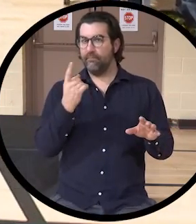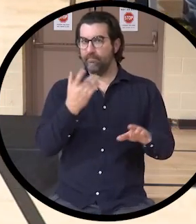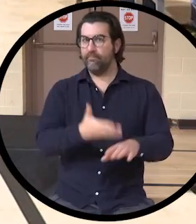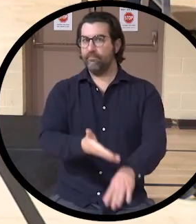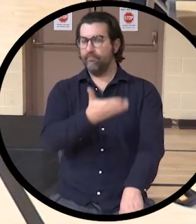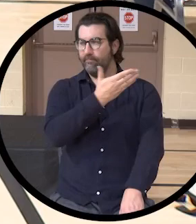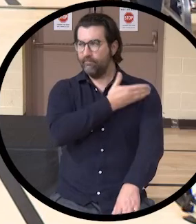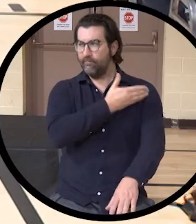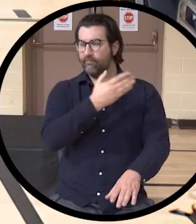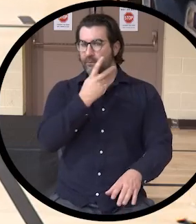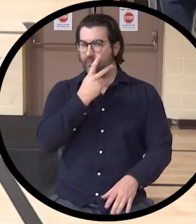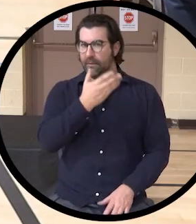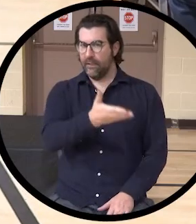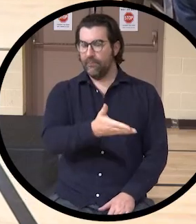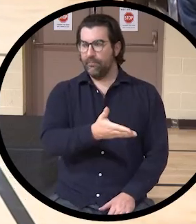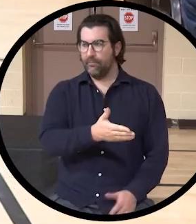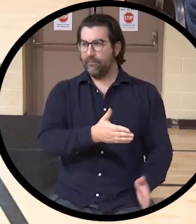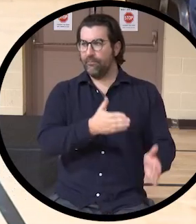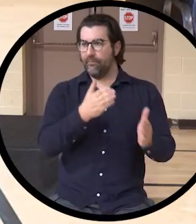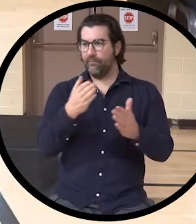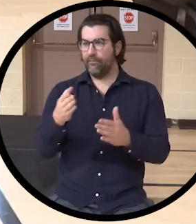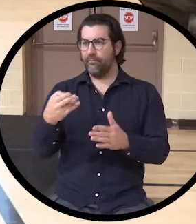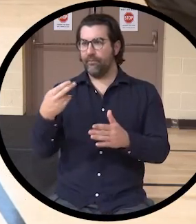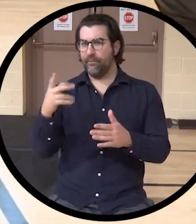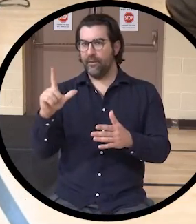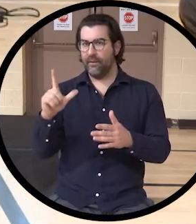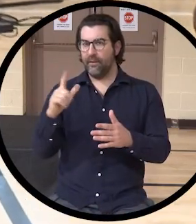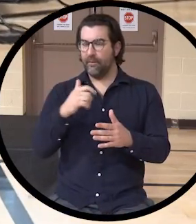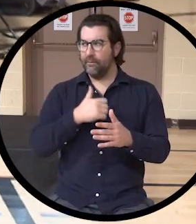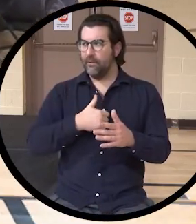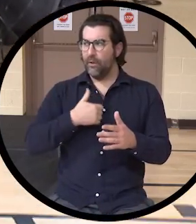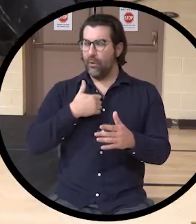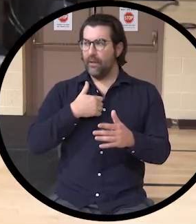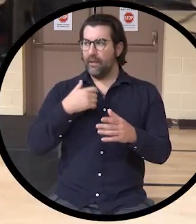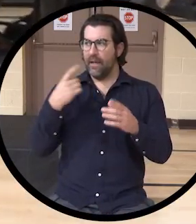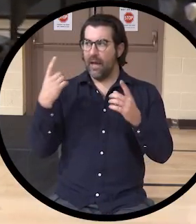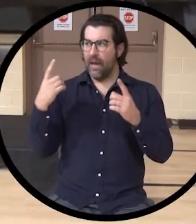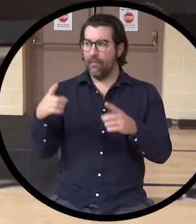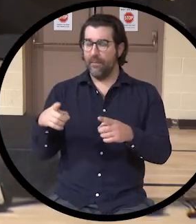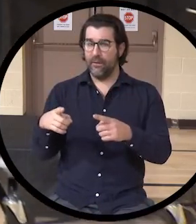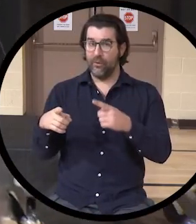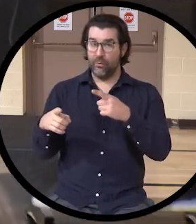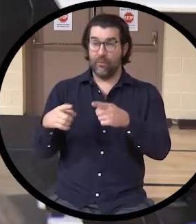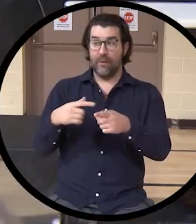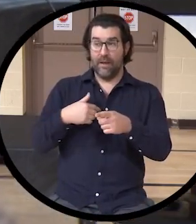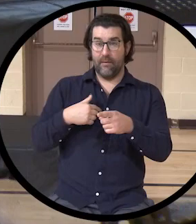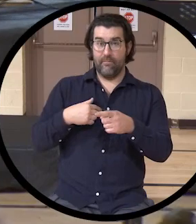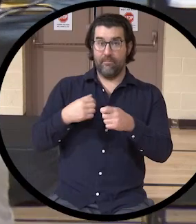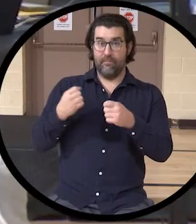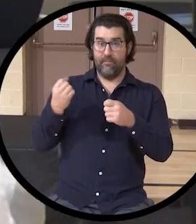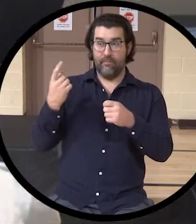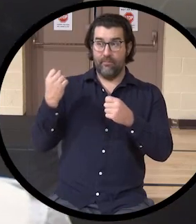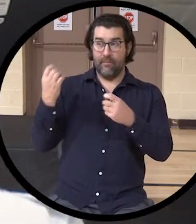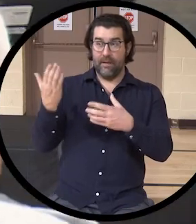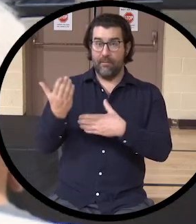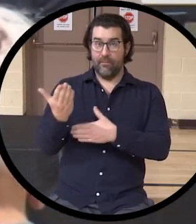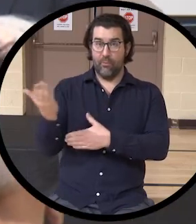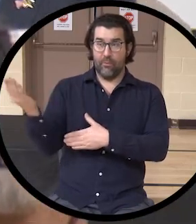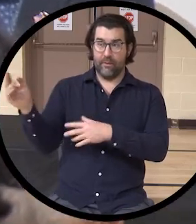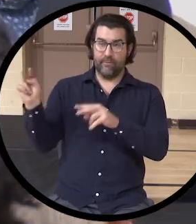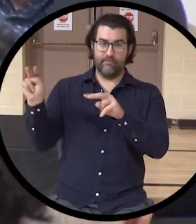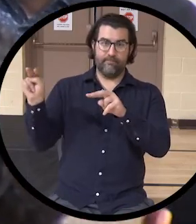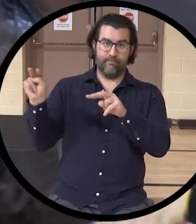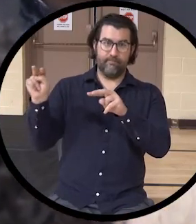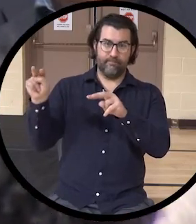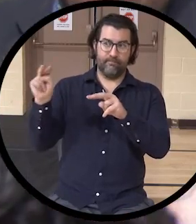improvement that we'll see there. As for Highland, I'm so sorry that happened to you. I did spend many mornings watching some of the